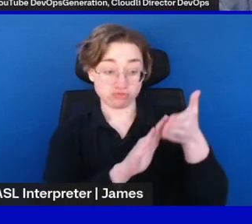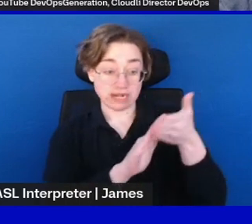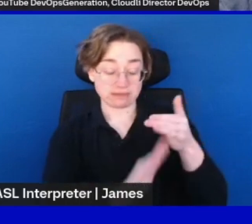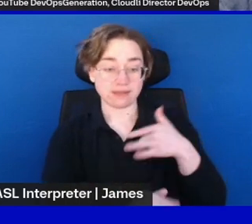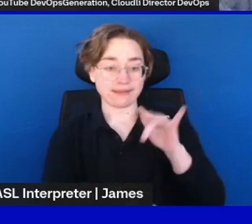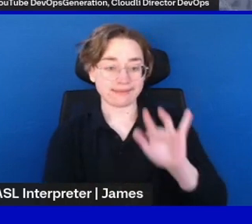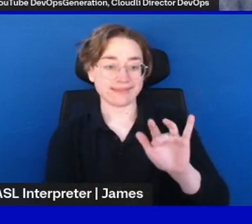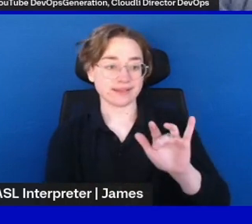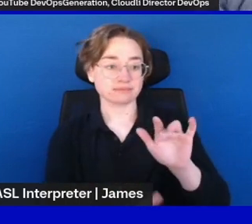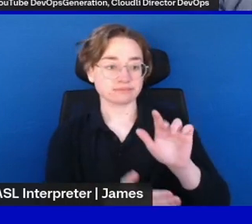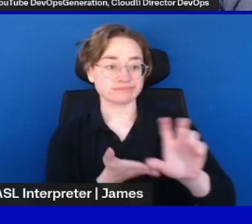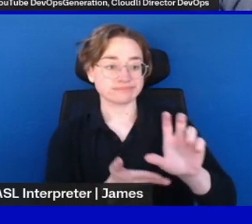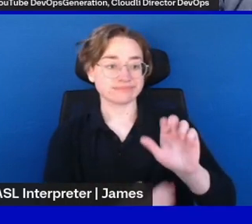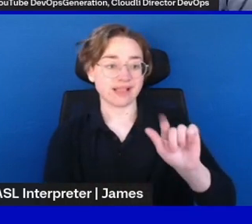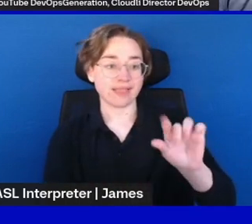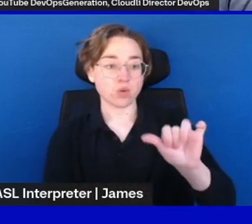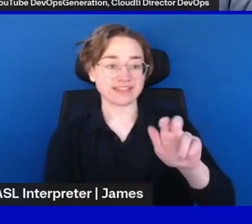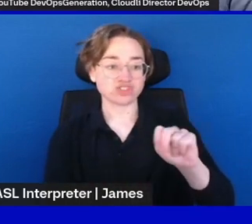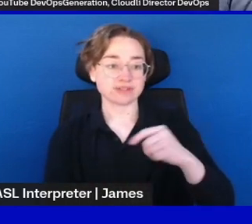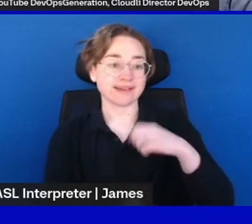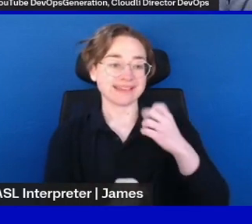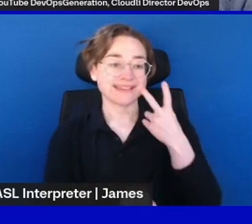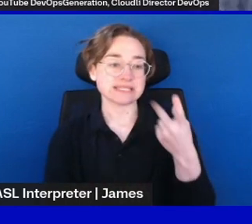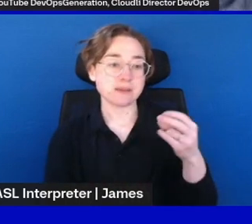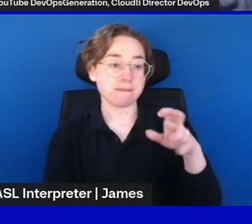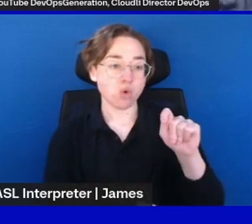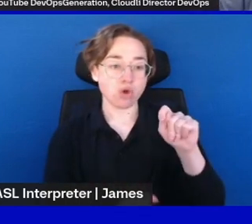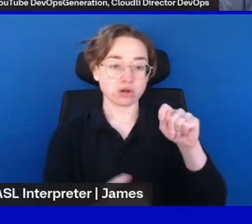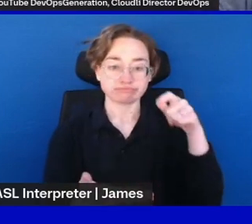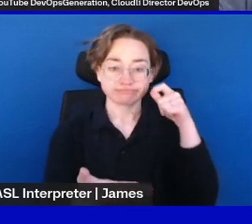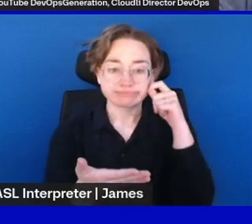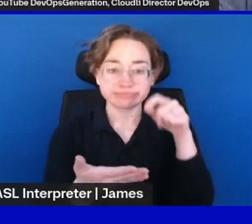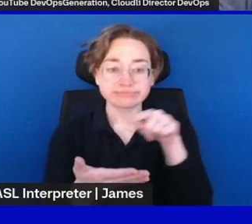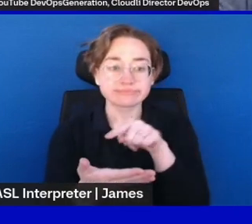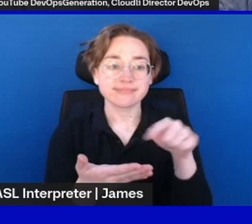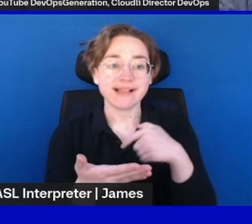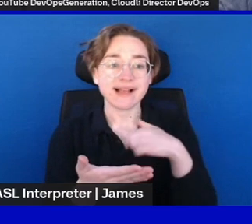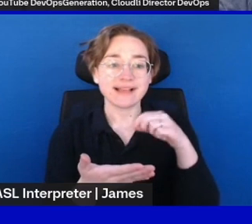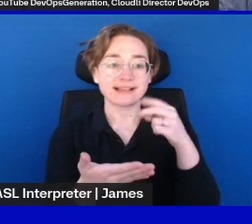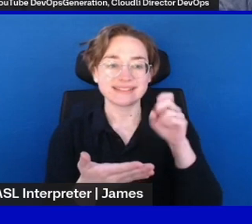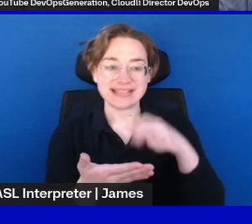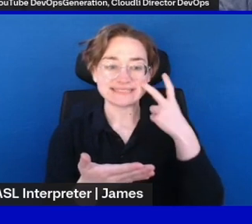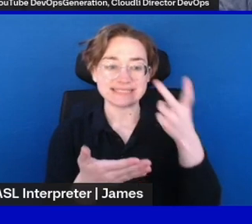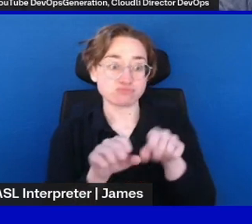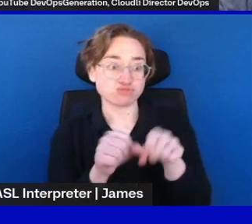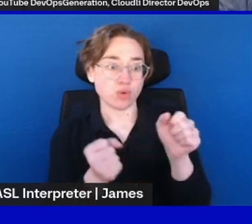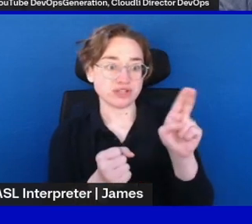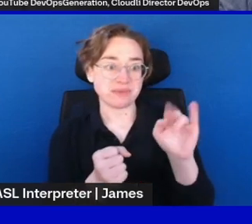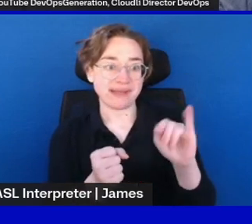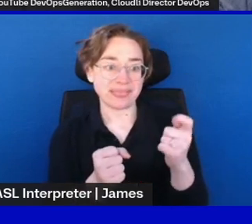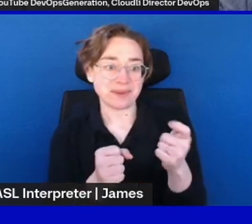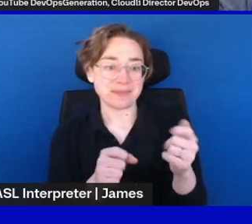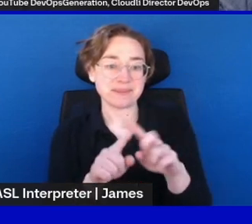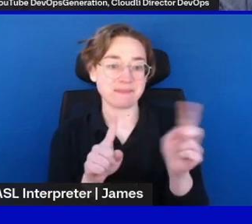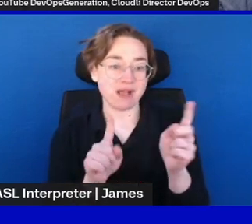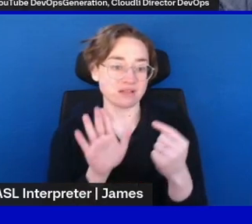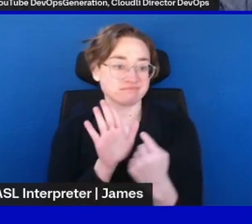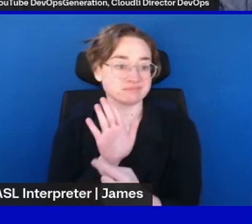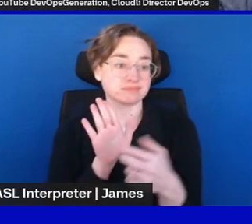I can see the zooming of this page has broken the UI a little bit, but you can see that this is the